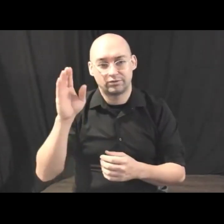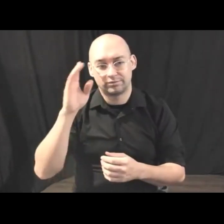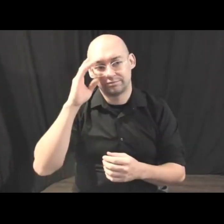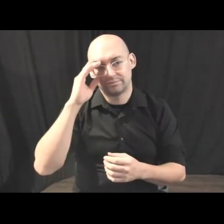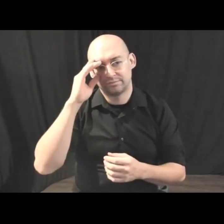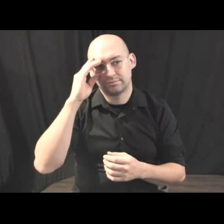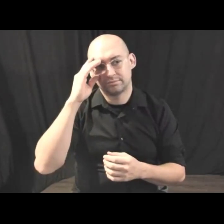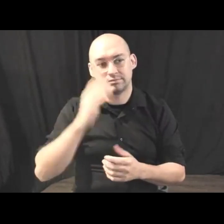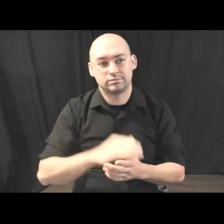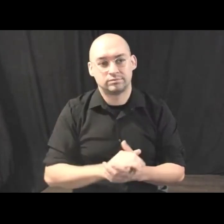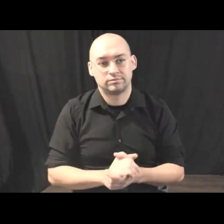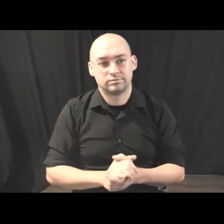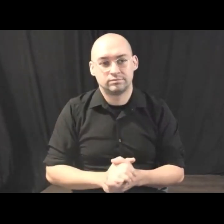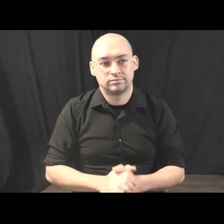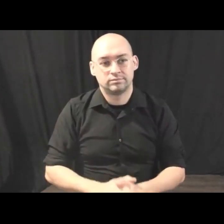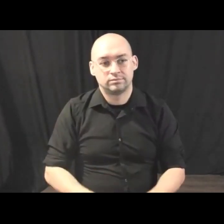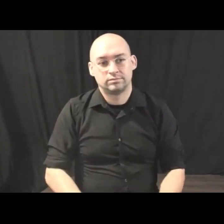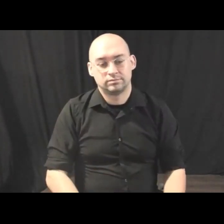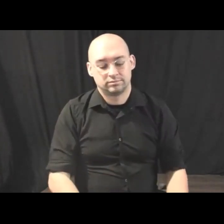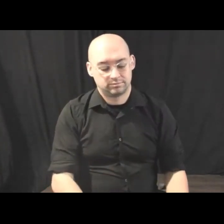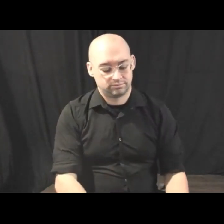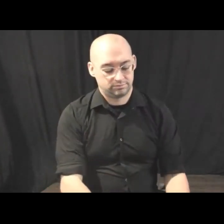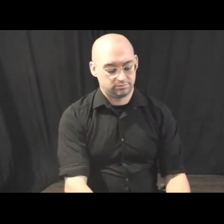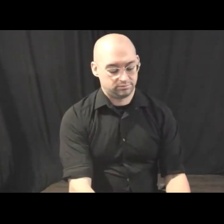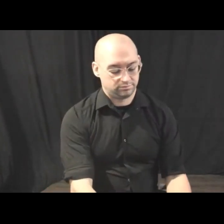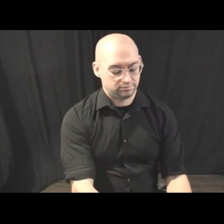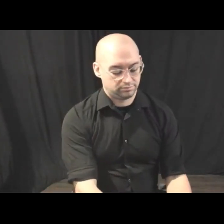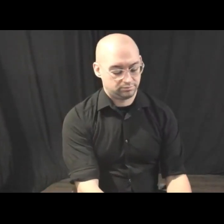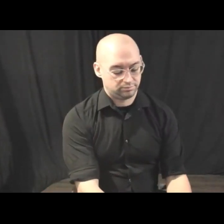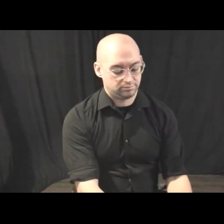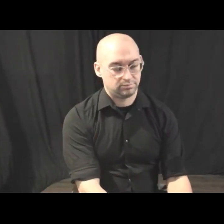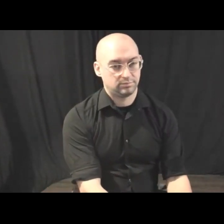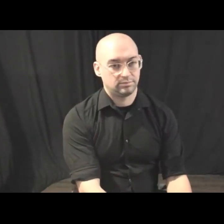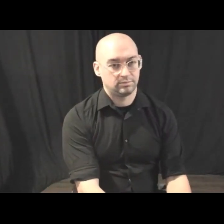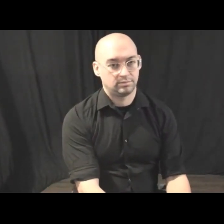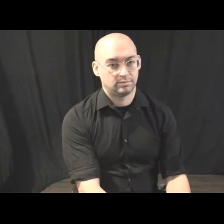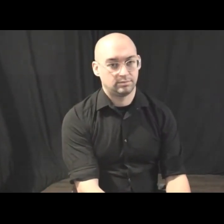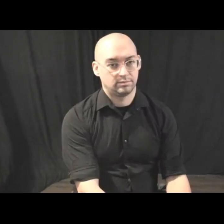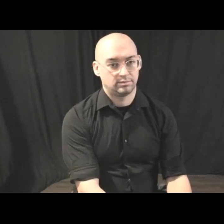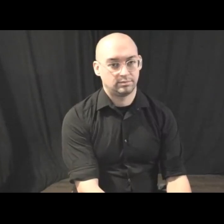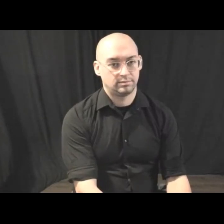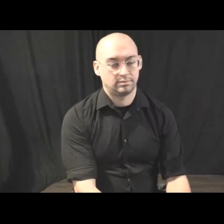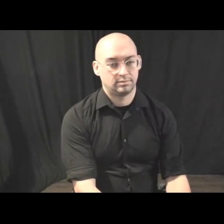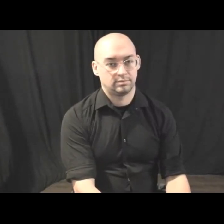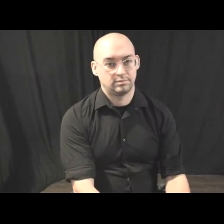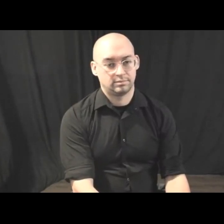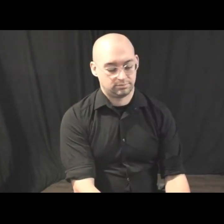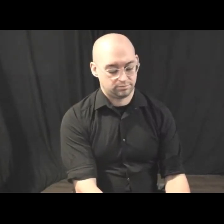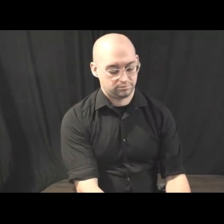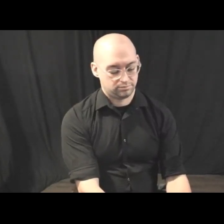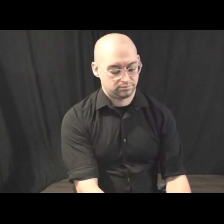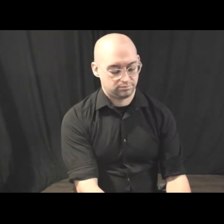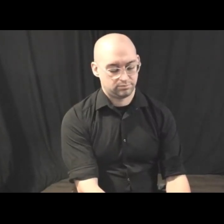This is Christina. I will just get right into it then. First, I just want to say that as somebody who was a part